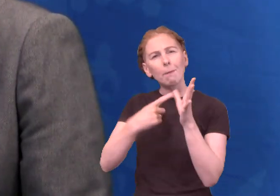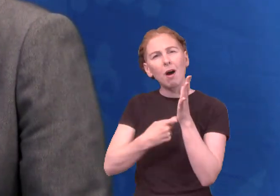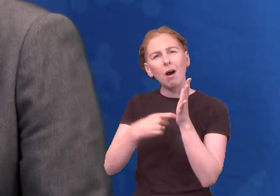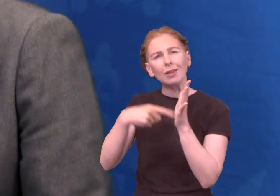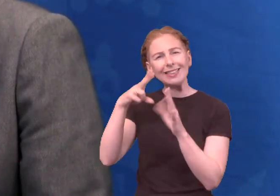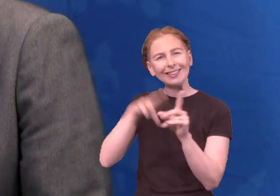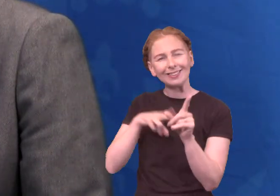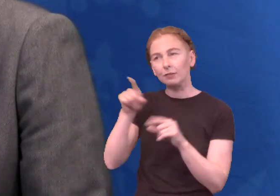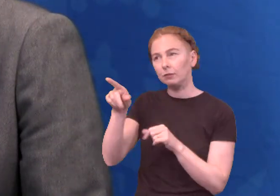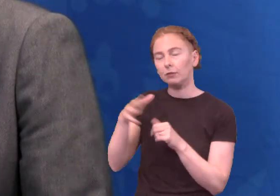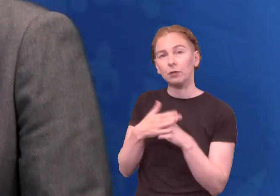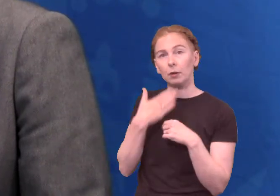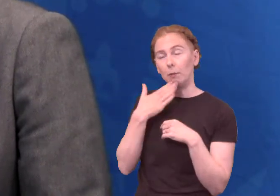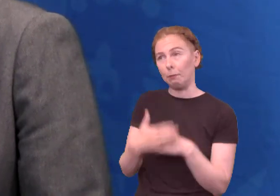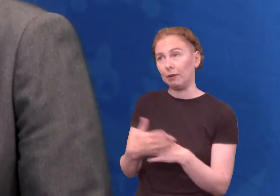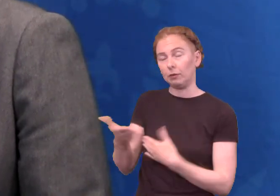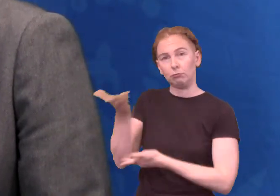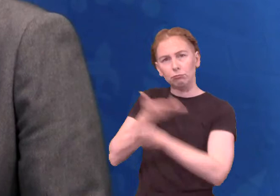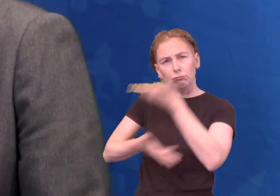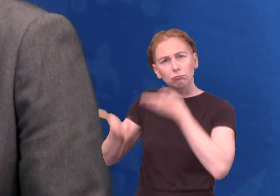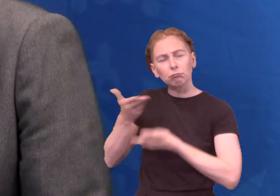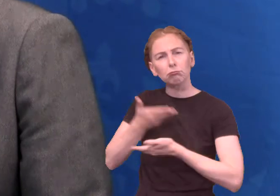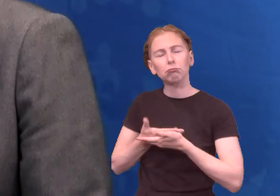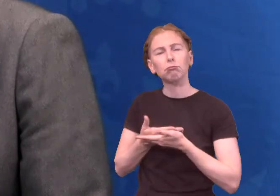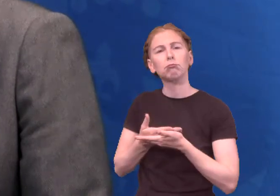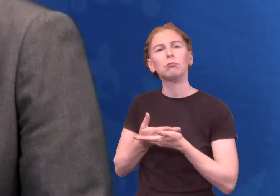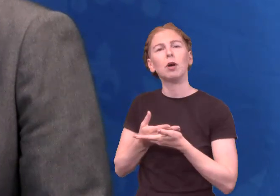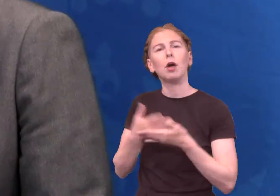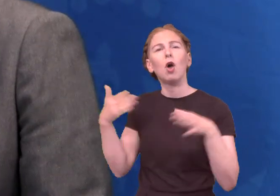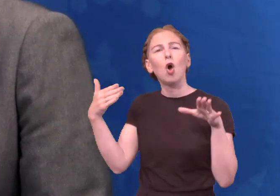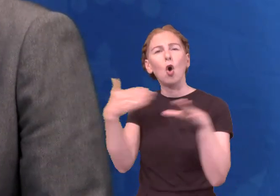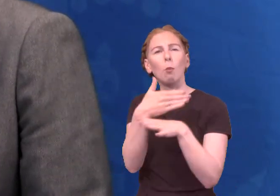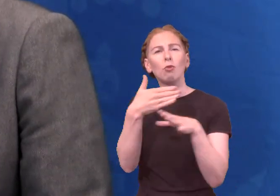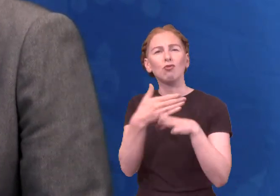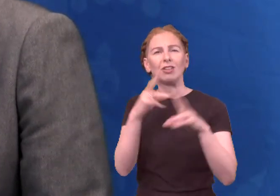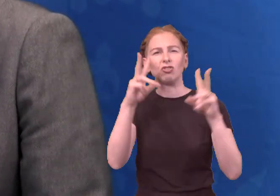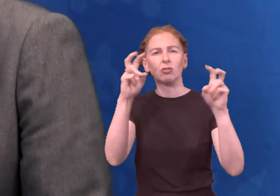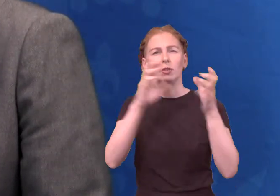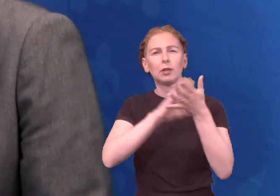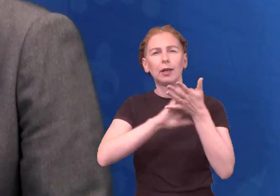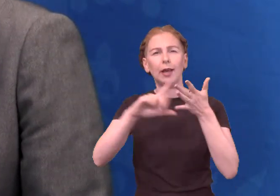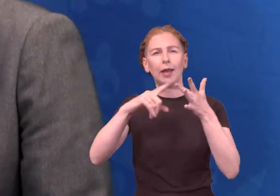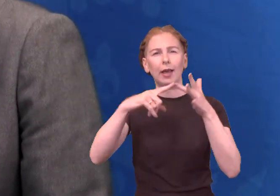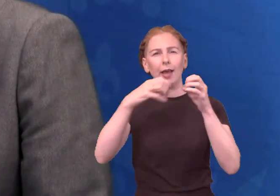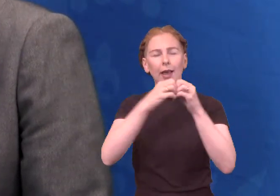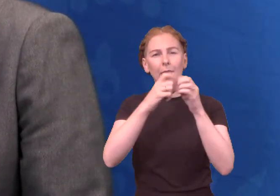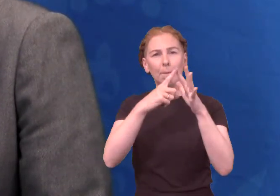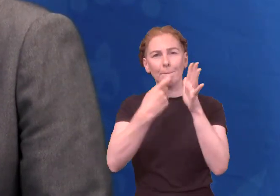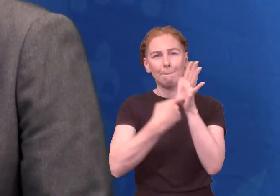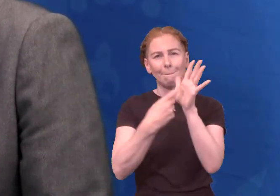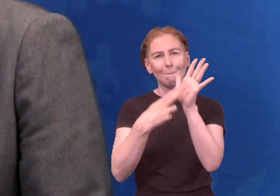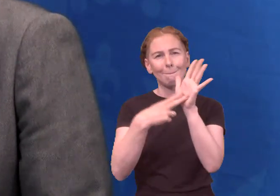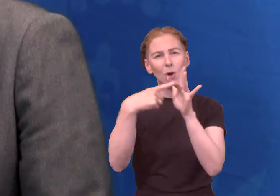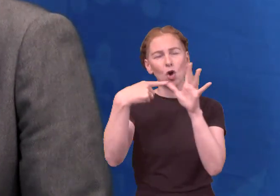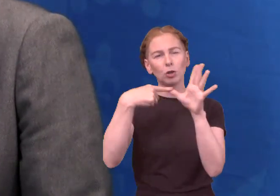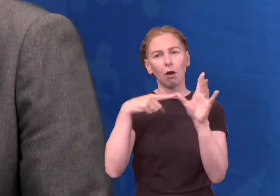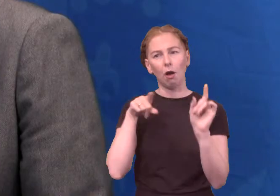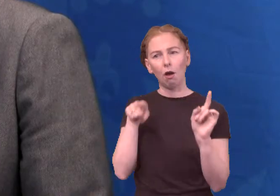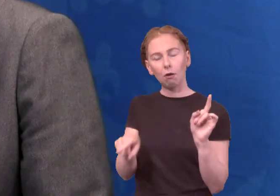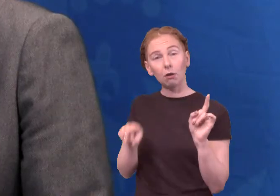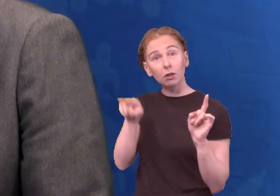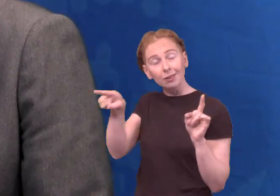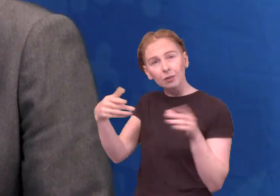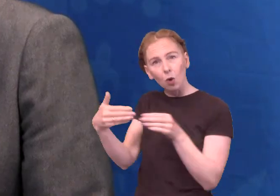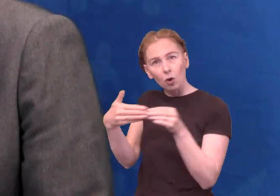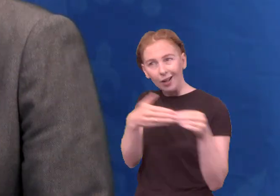little bit to us about Operation Hibernia, which is an investigation that he's been leading on, and the work that he's been